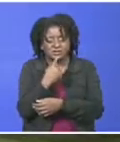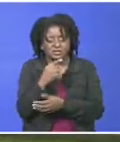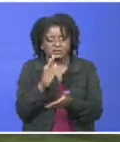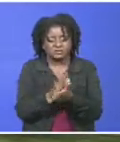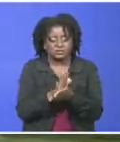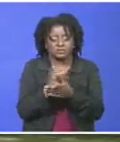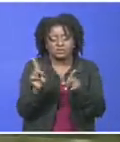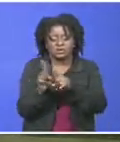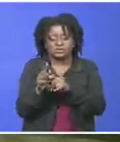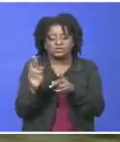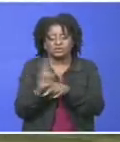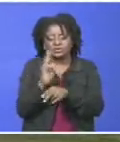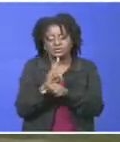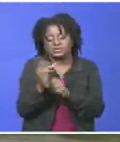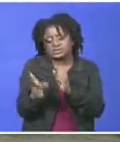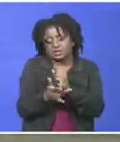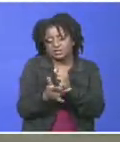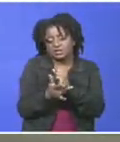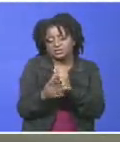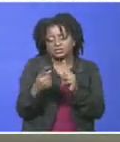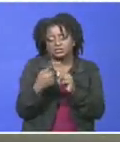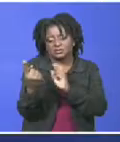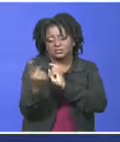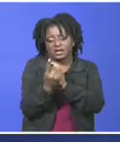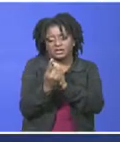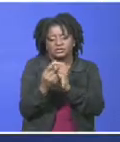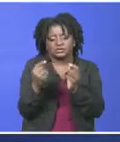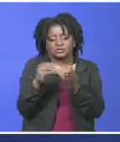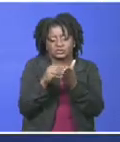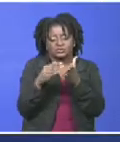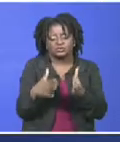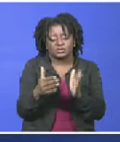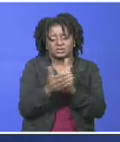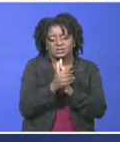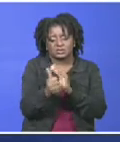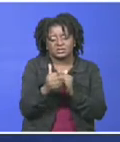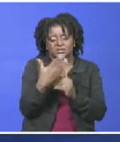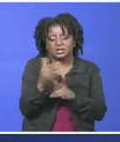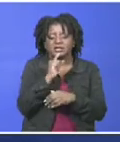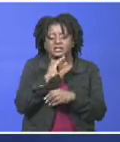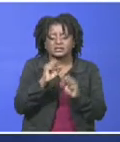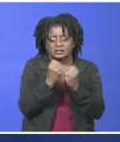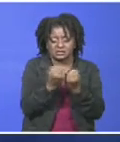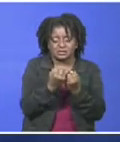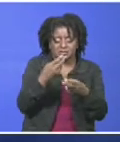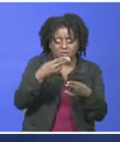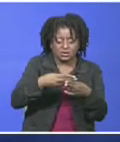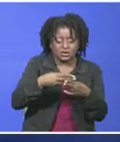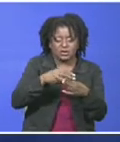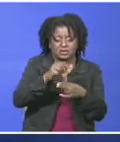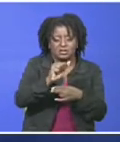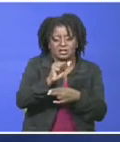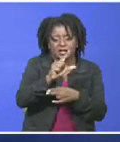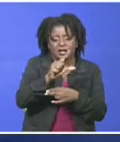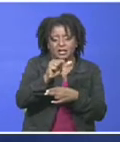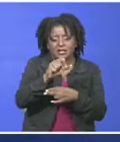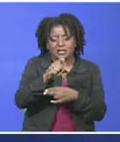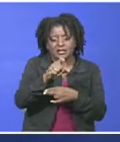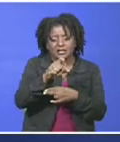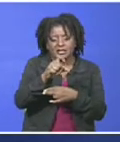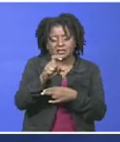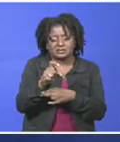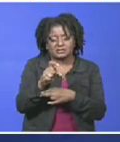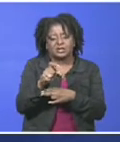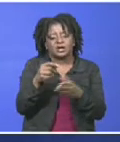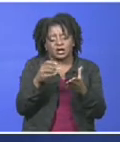also uses technology to match student skills. There's a system called Alex, which is a computer system, so you can